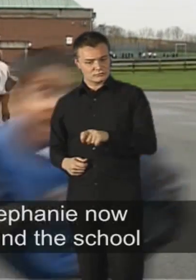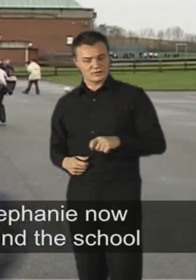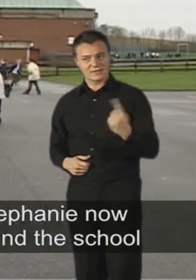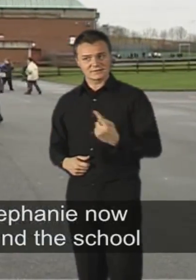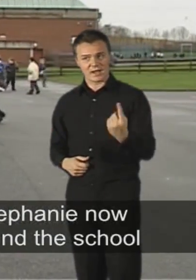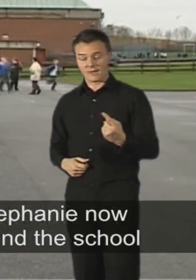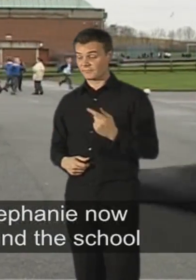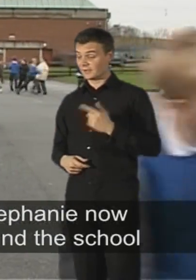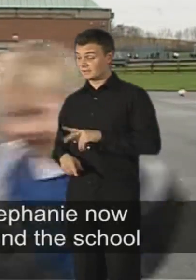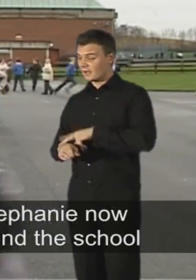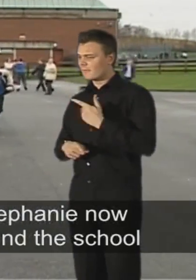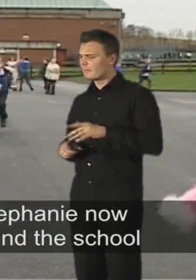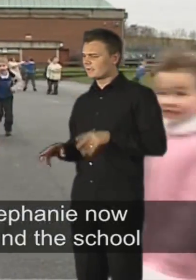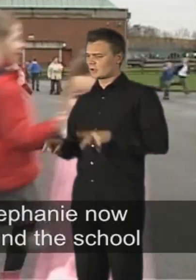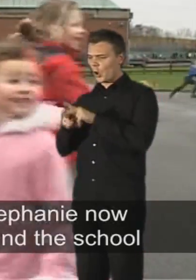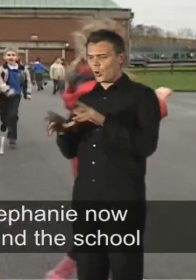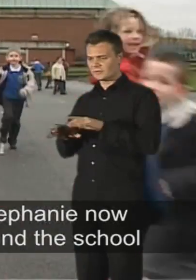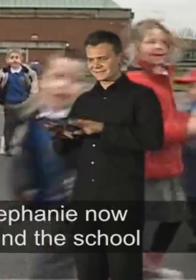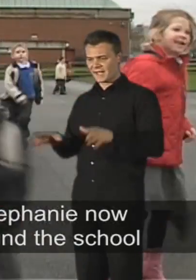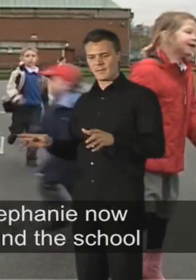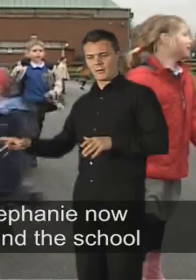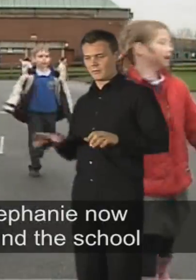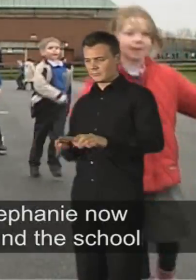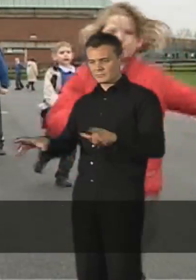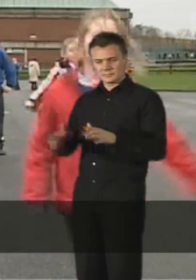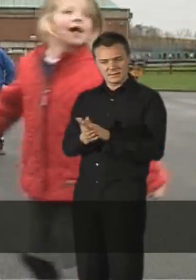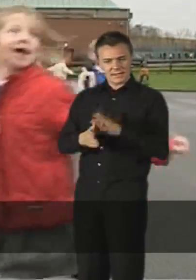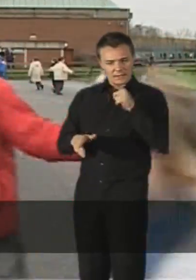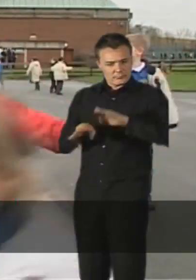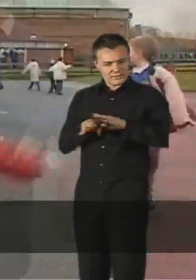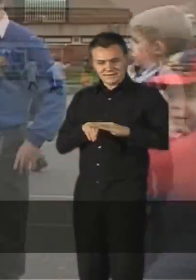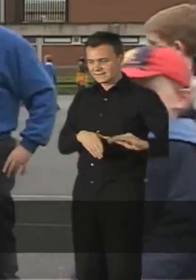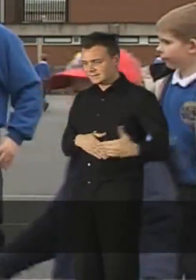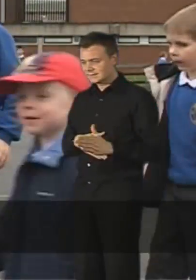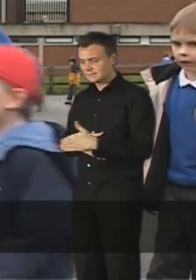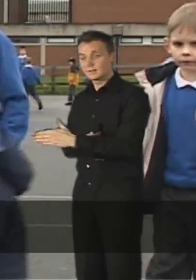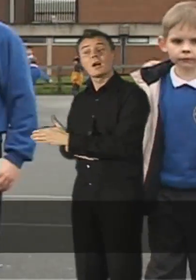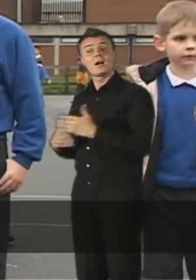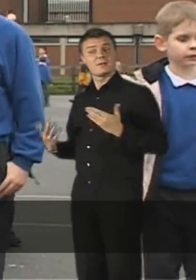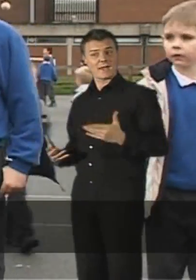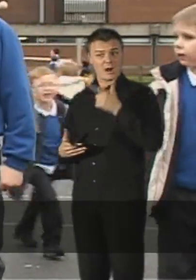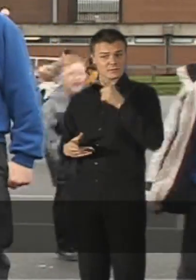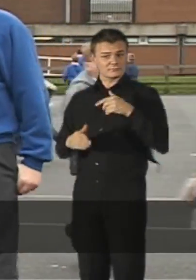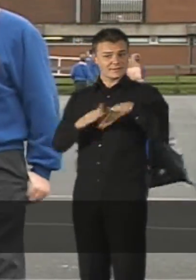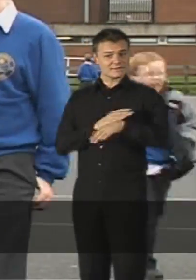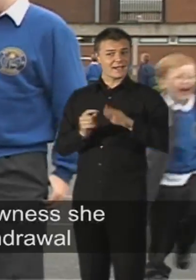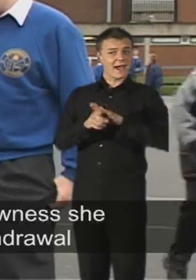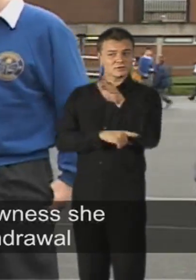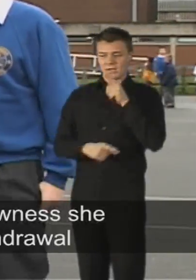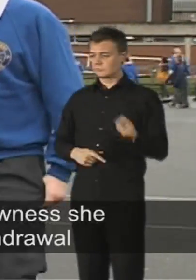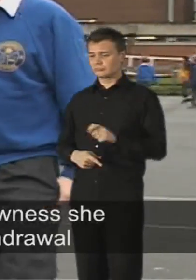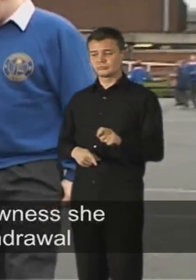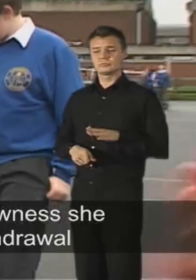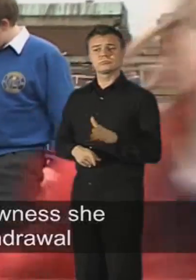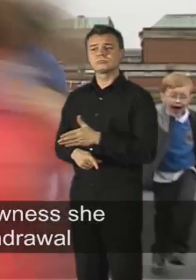skills. Stephanie now uses it independently to move around the school easily, indoors and outside. When